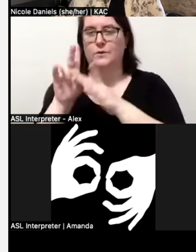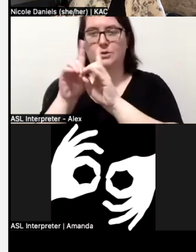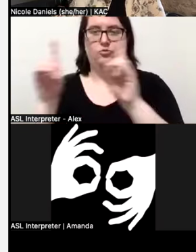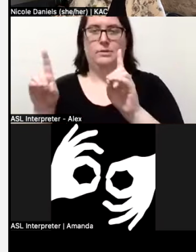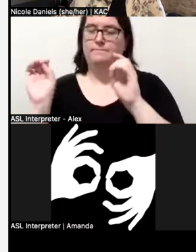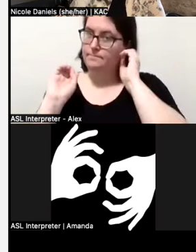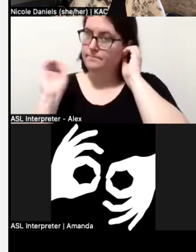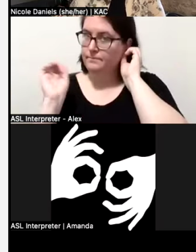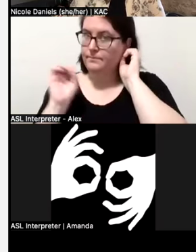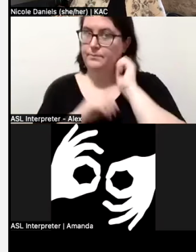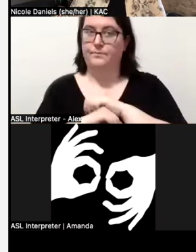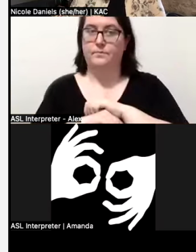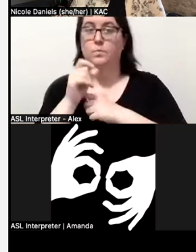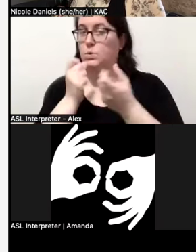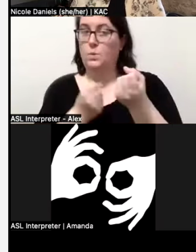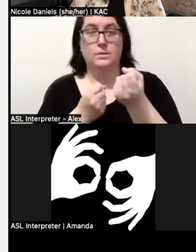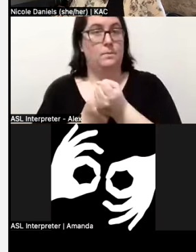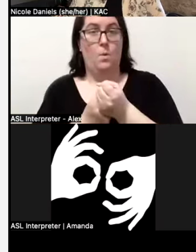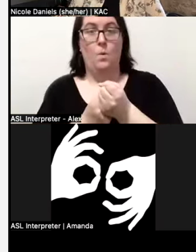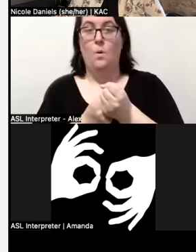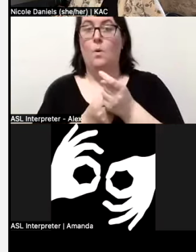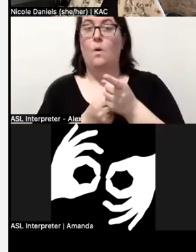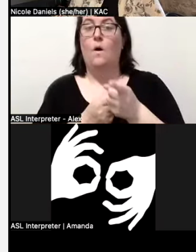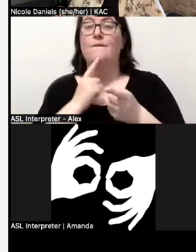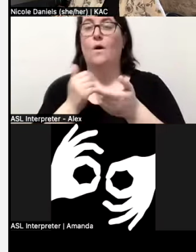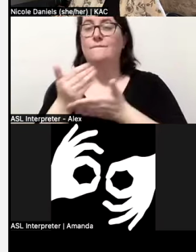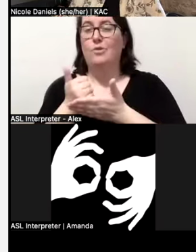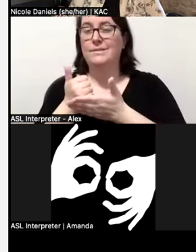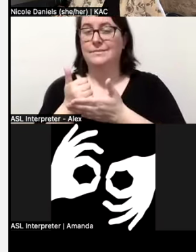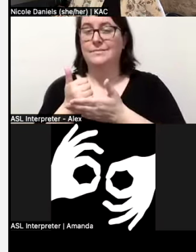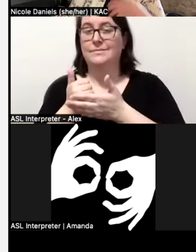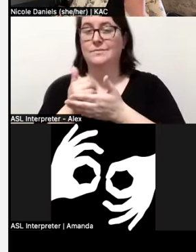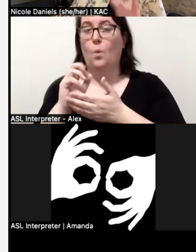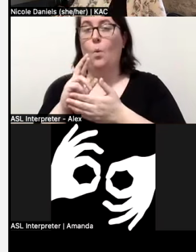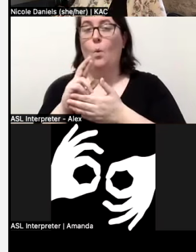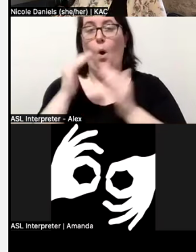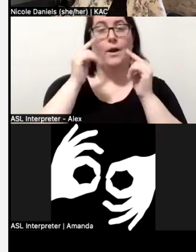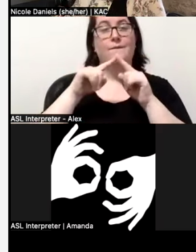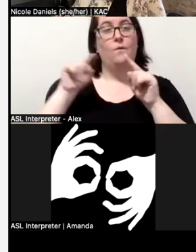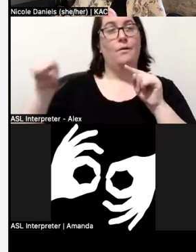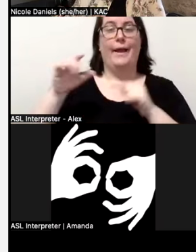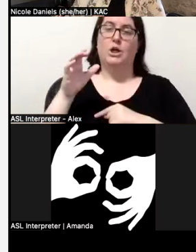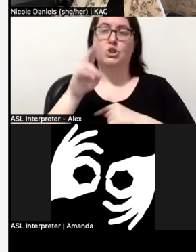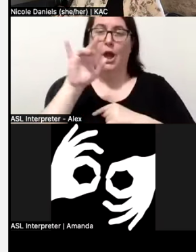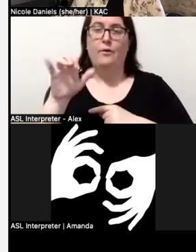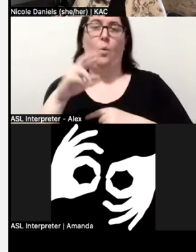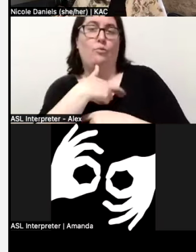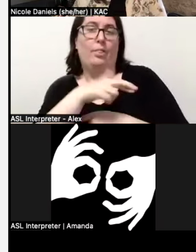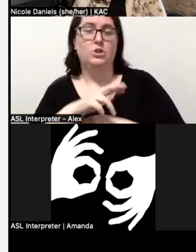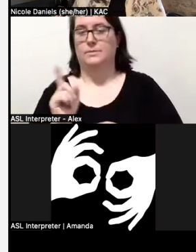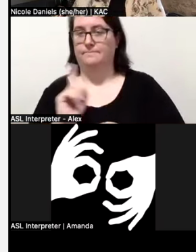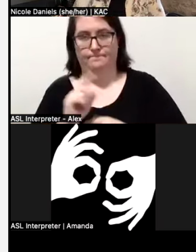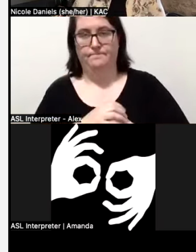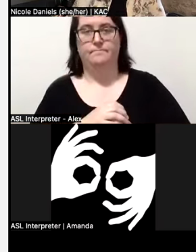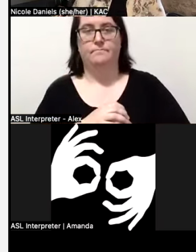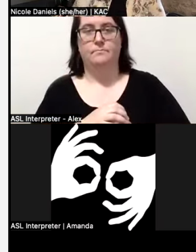We also don't fund organizations that are based on fundraising or building awareness for a third party, like a charitable cause or a religious movement, or organizations